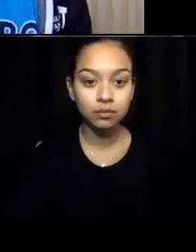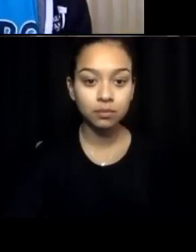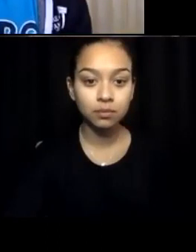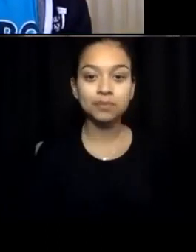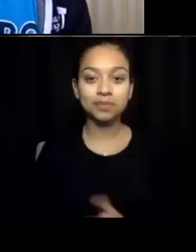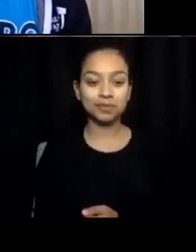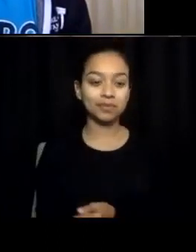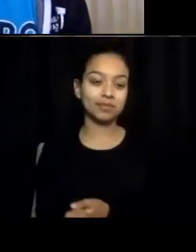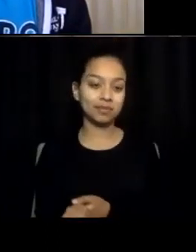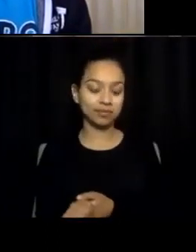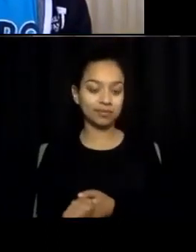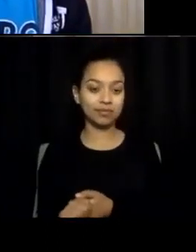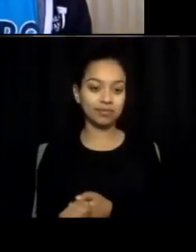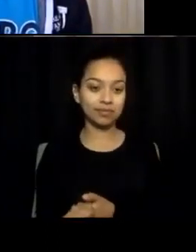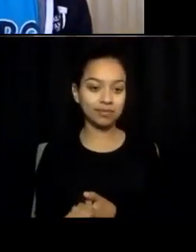Yes, I am.